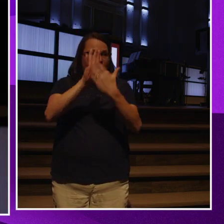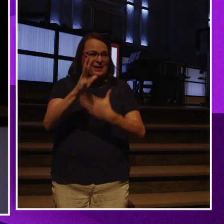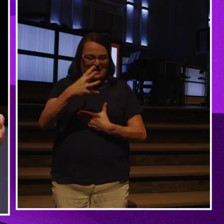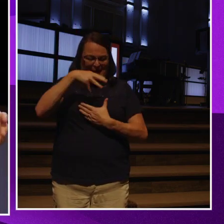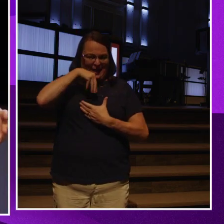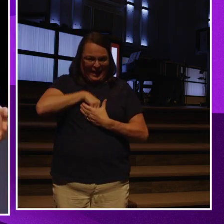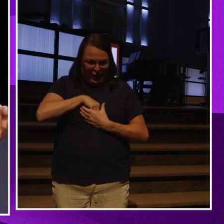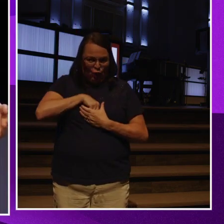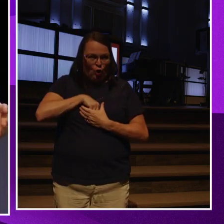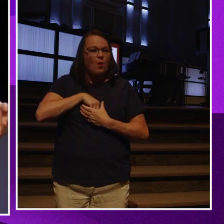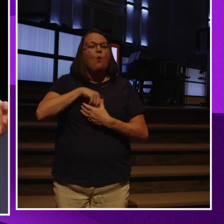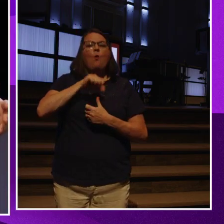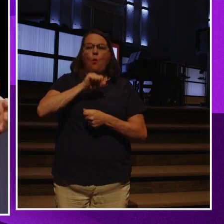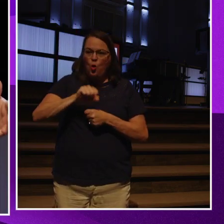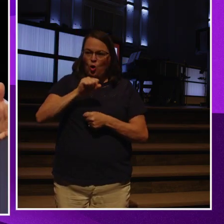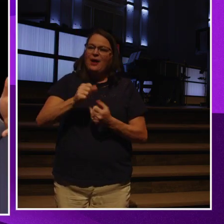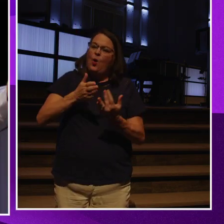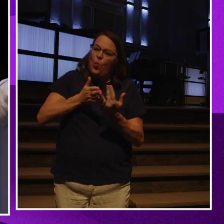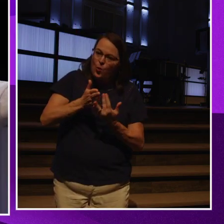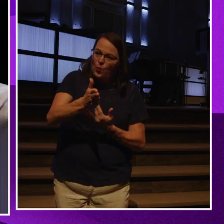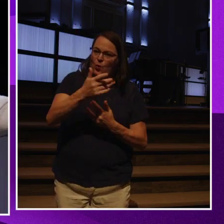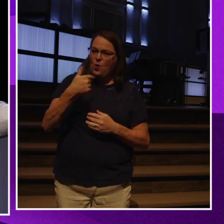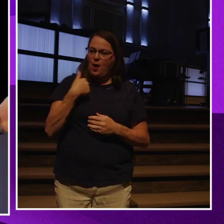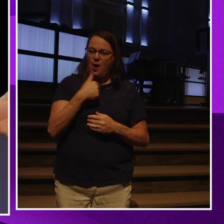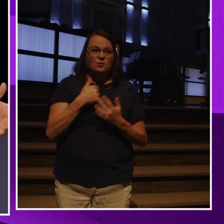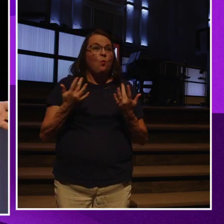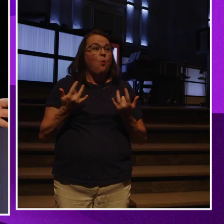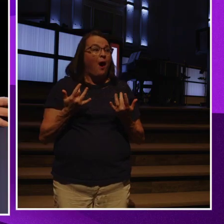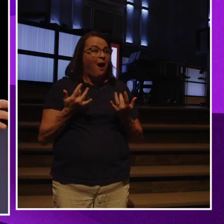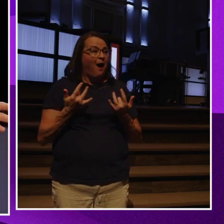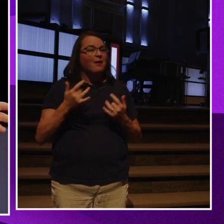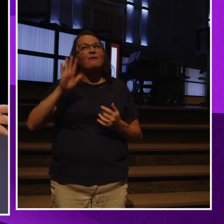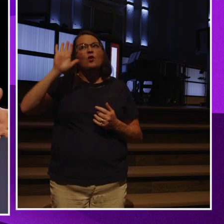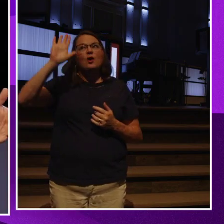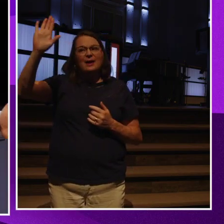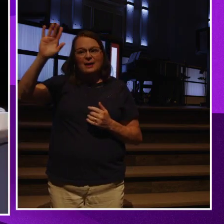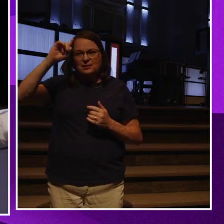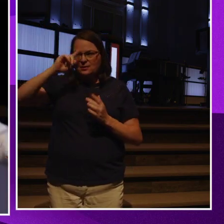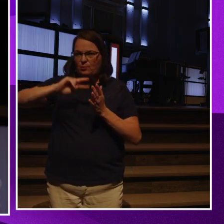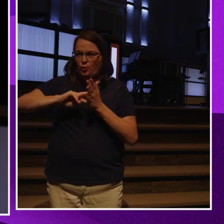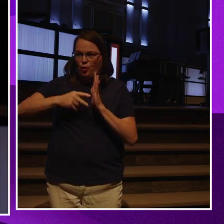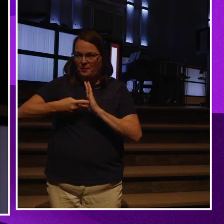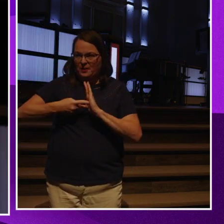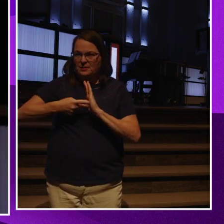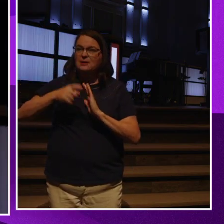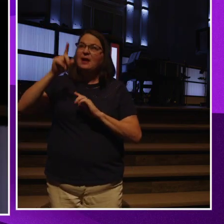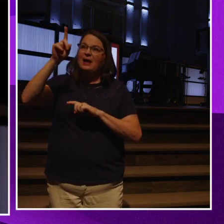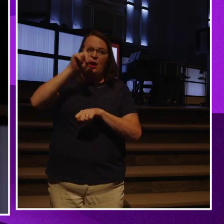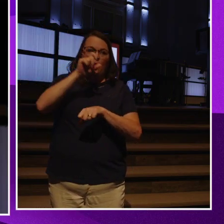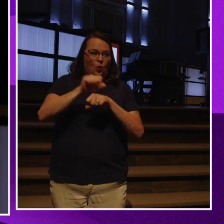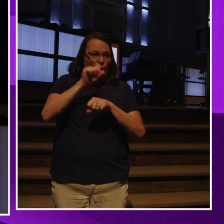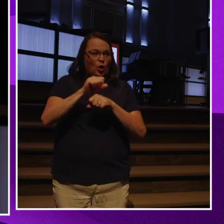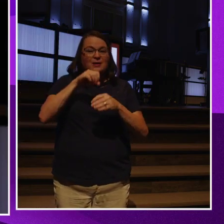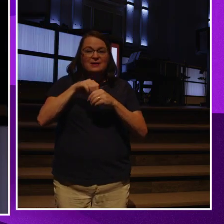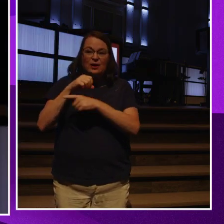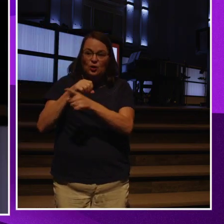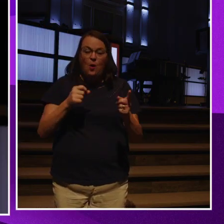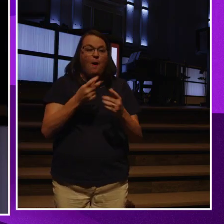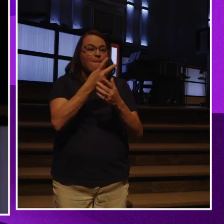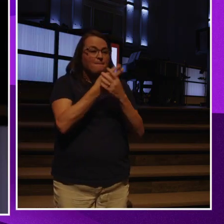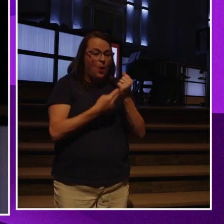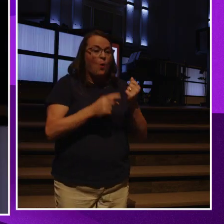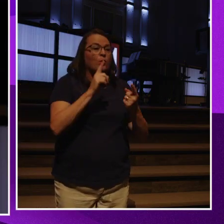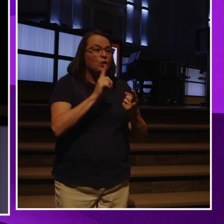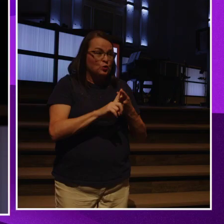working through us. Why? For his purpose. What does he say? He says he works in you both to will